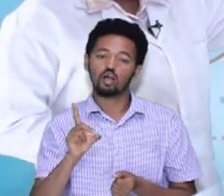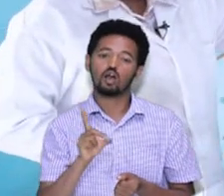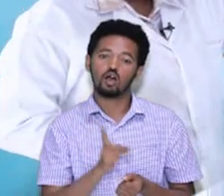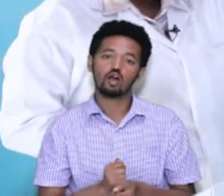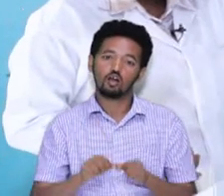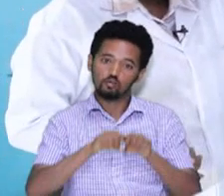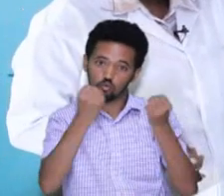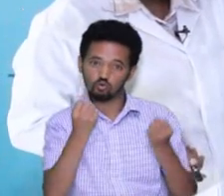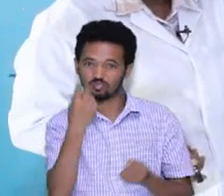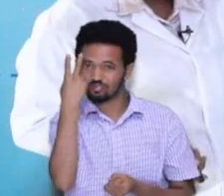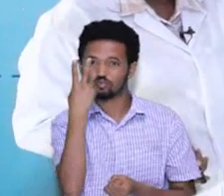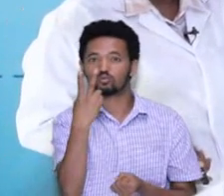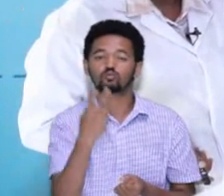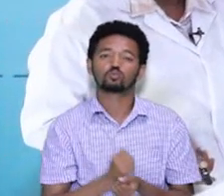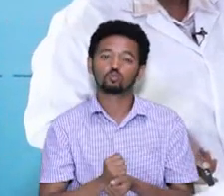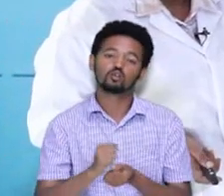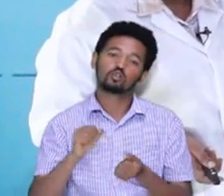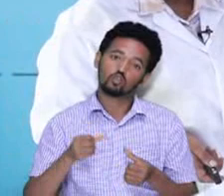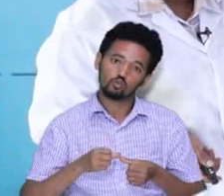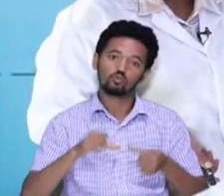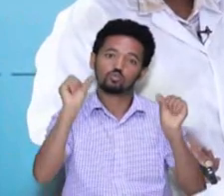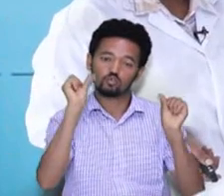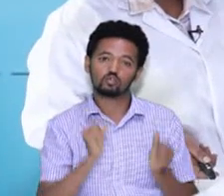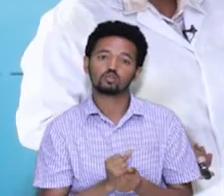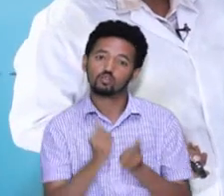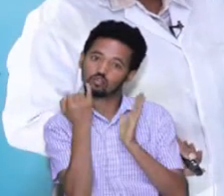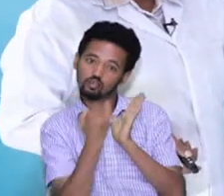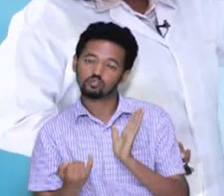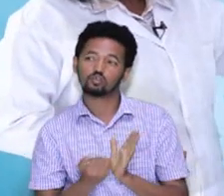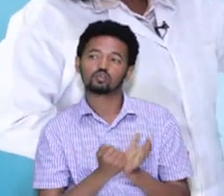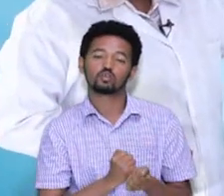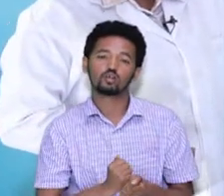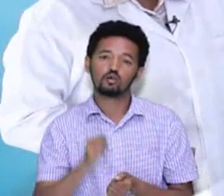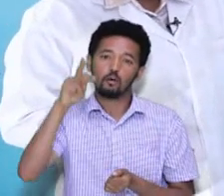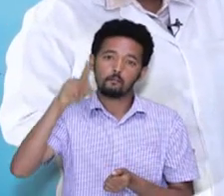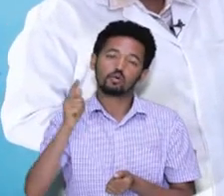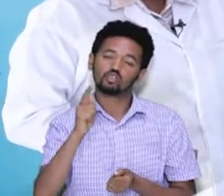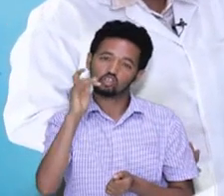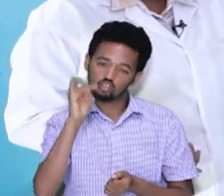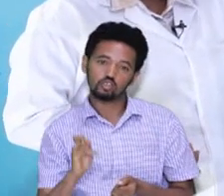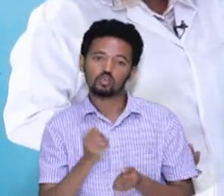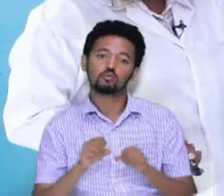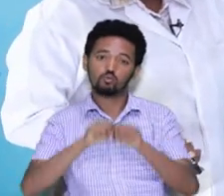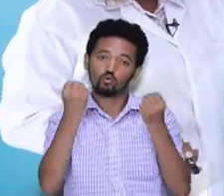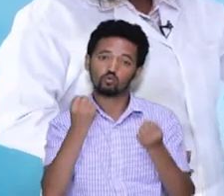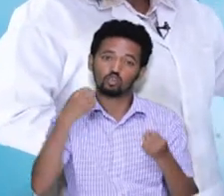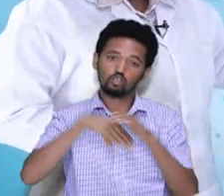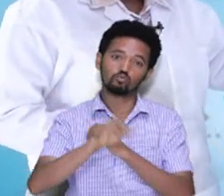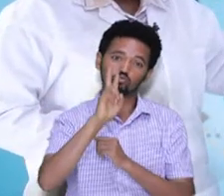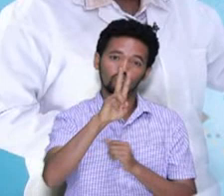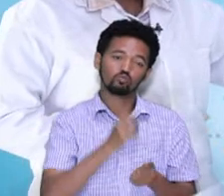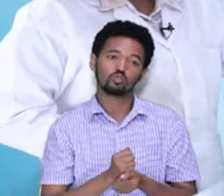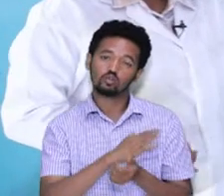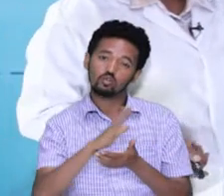Pangaea broken into two because of continental drifting. Pangaea broken into two